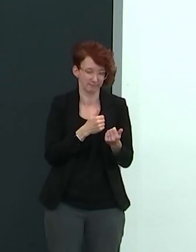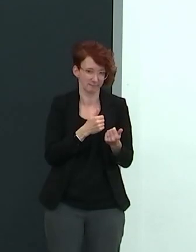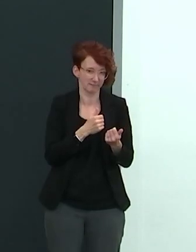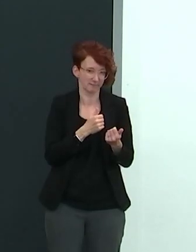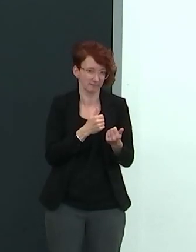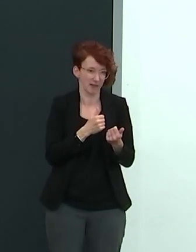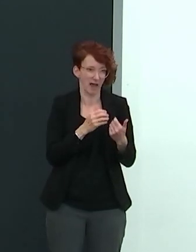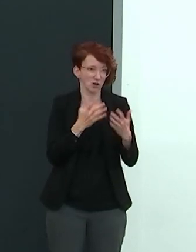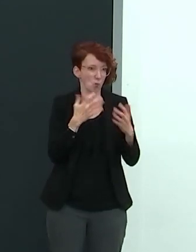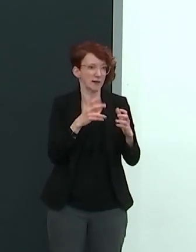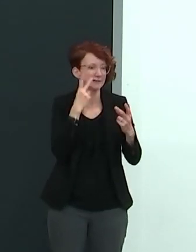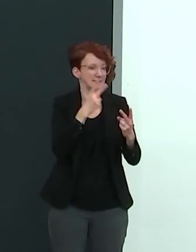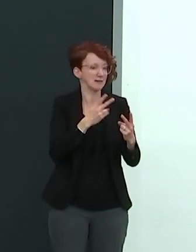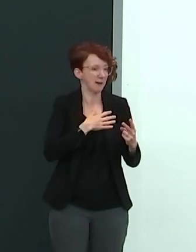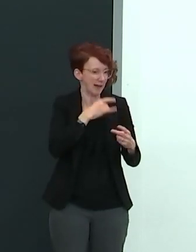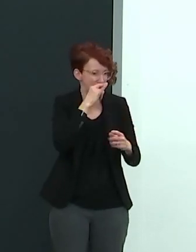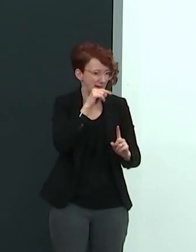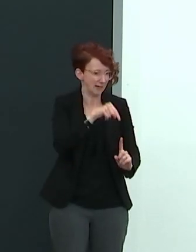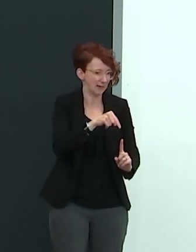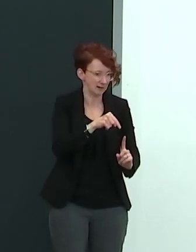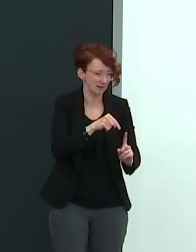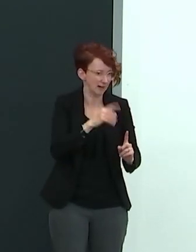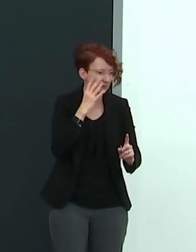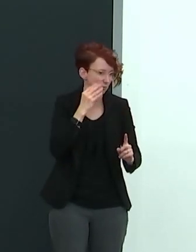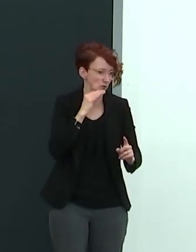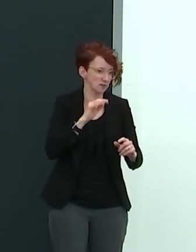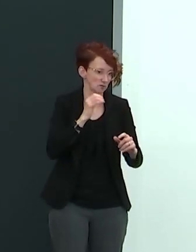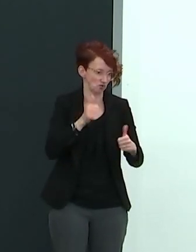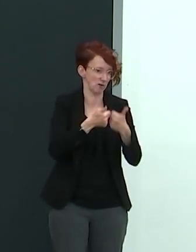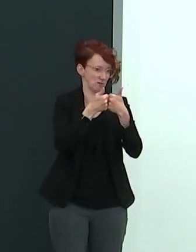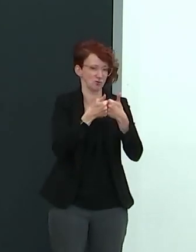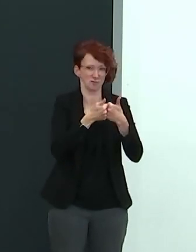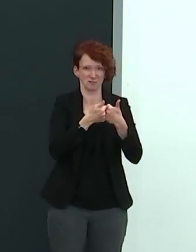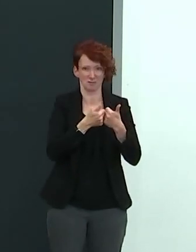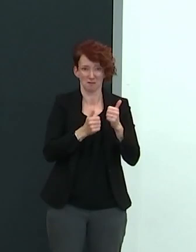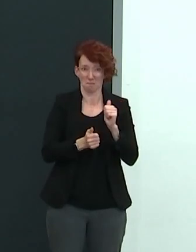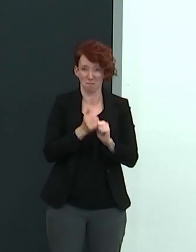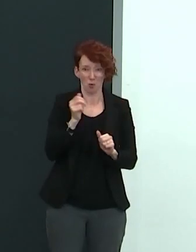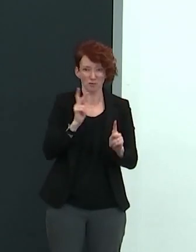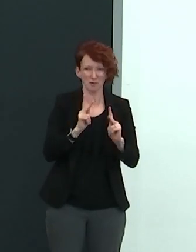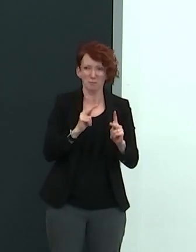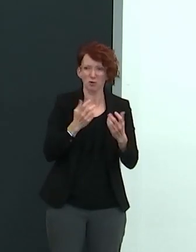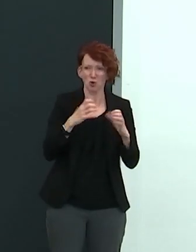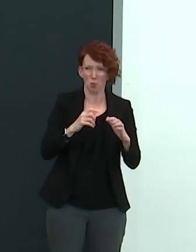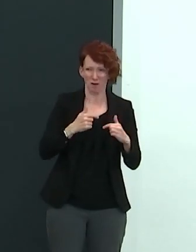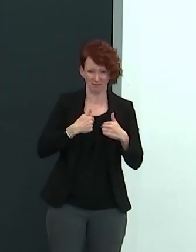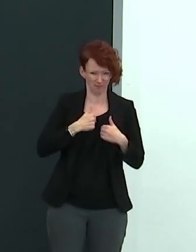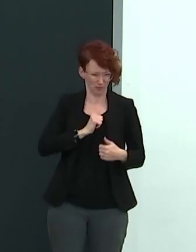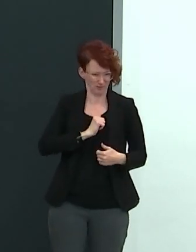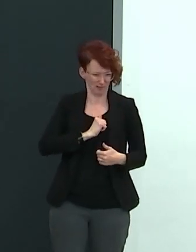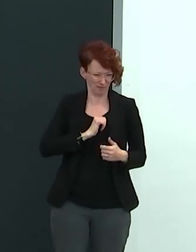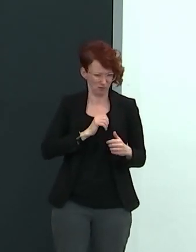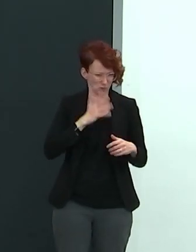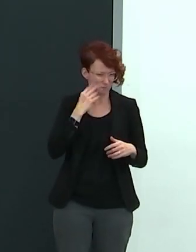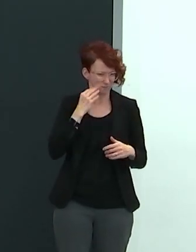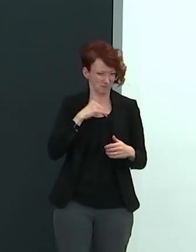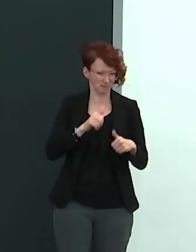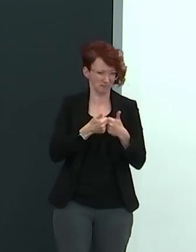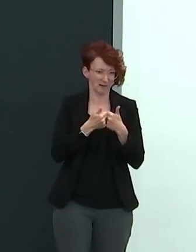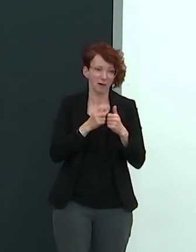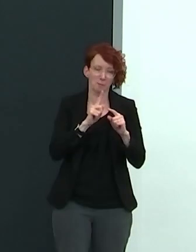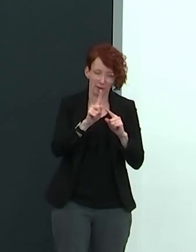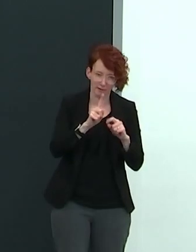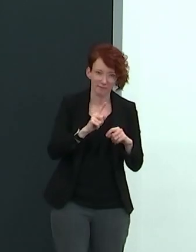No one wants to see their loved one go through those challenges. Most people don't wish it for it themselves either. But there's a